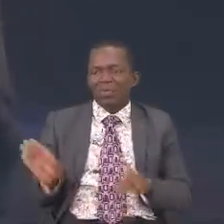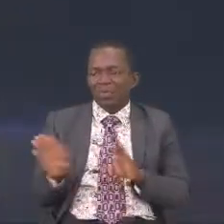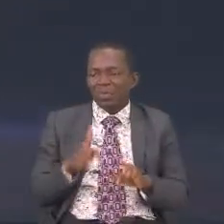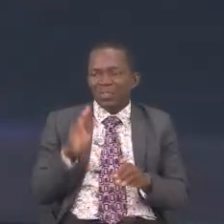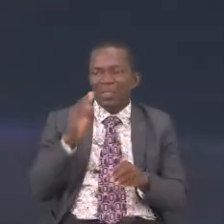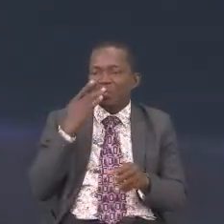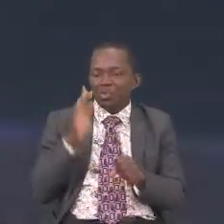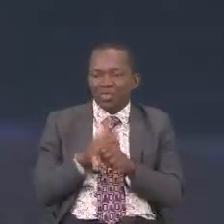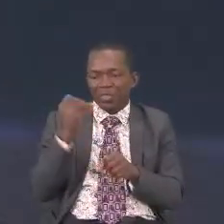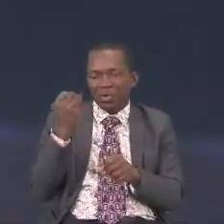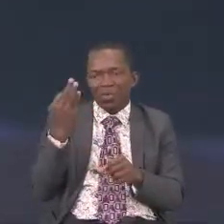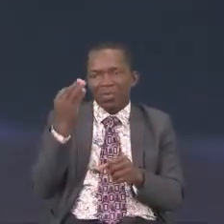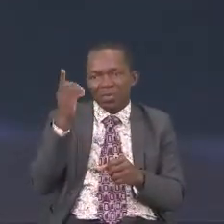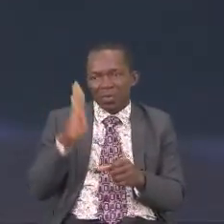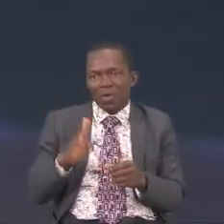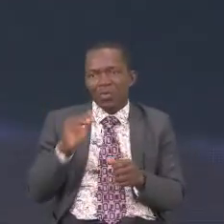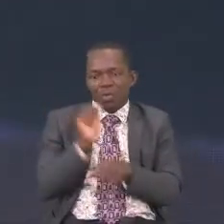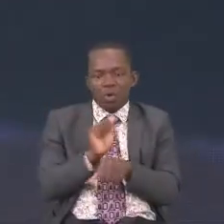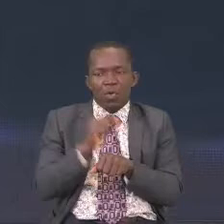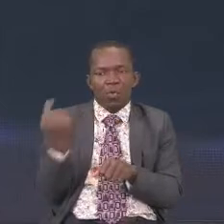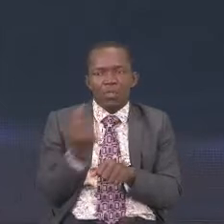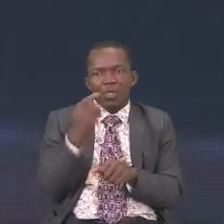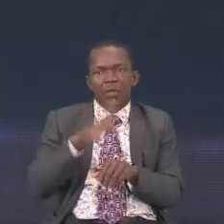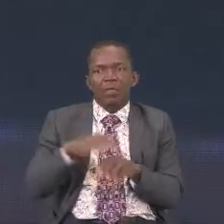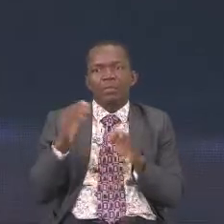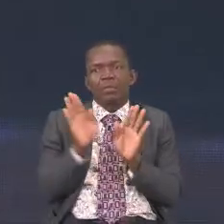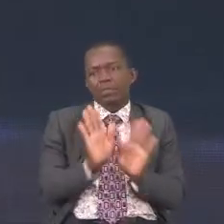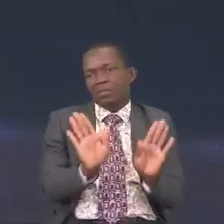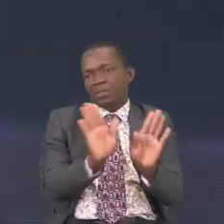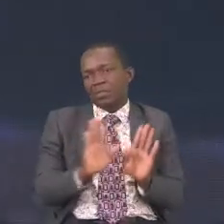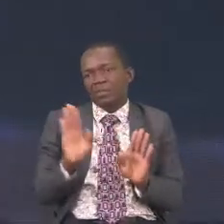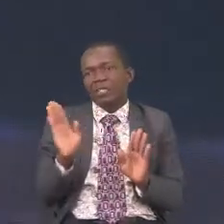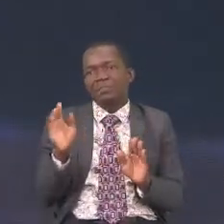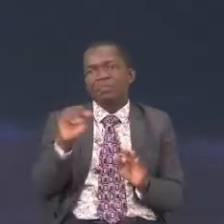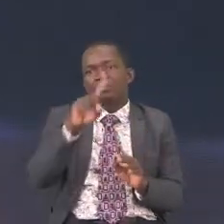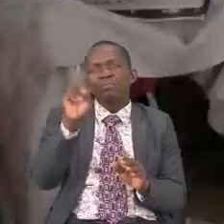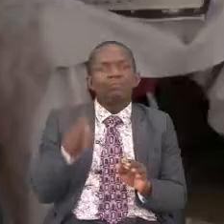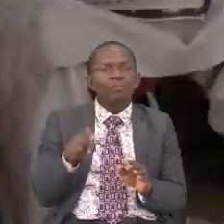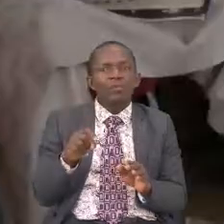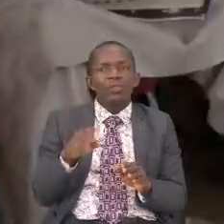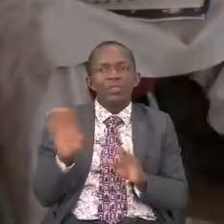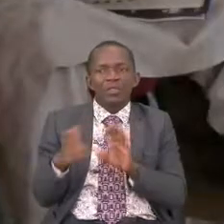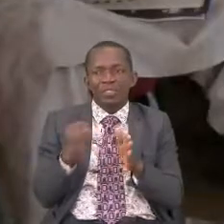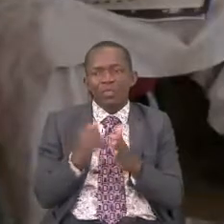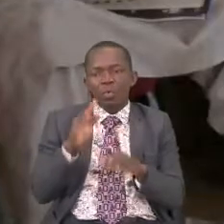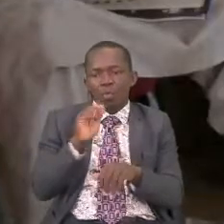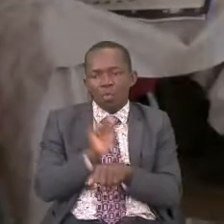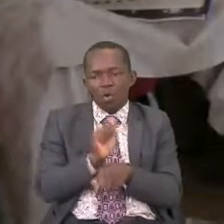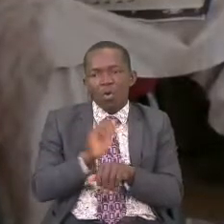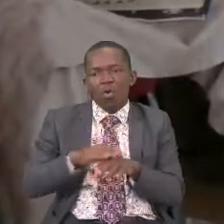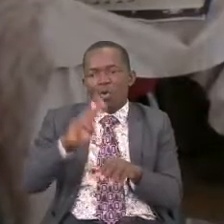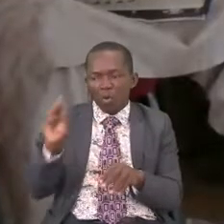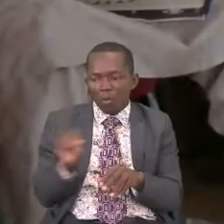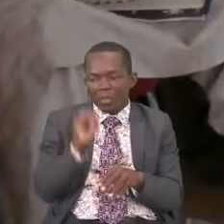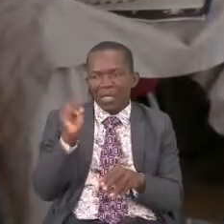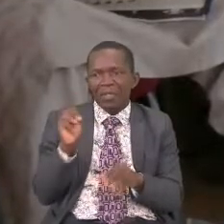Sunday? I'm asking a question. Does it work on Monday? Does the